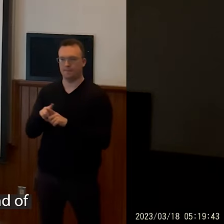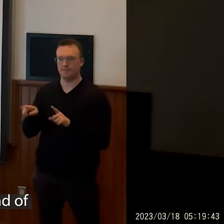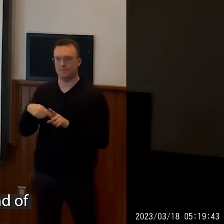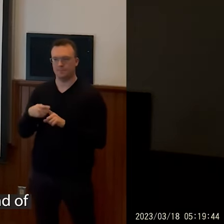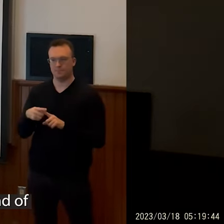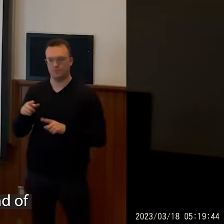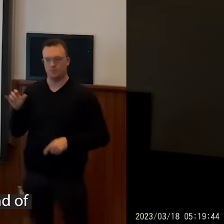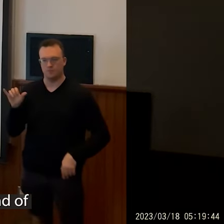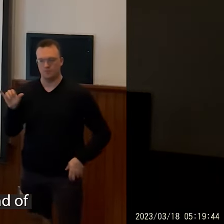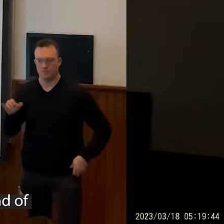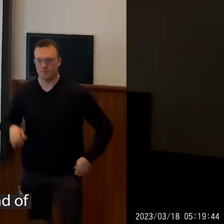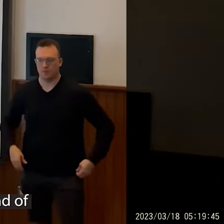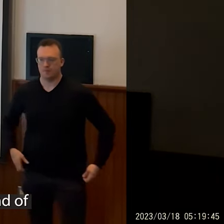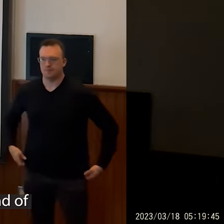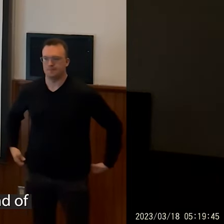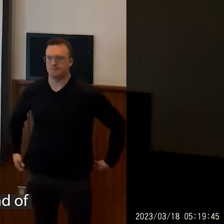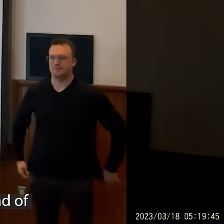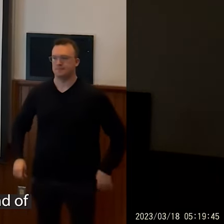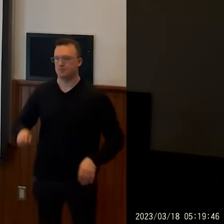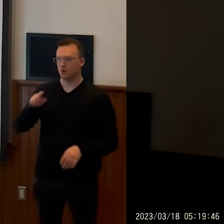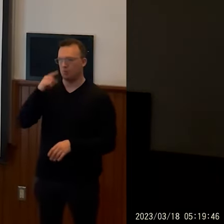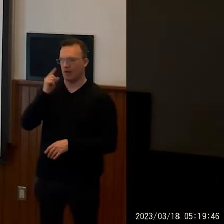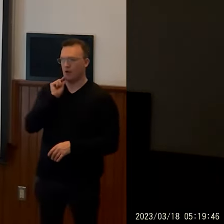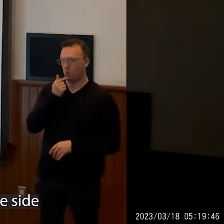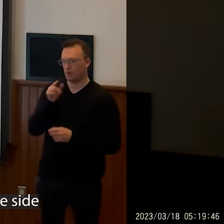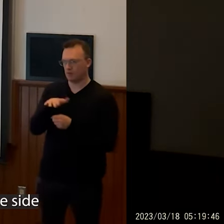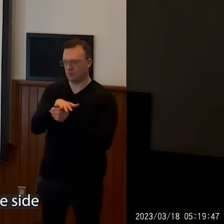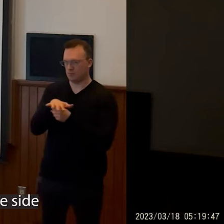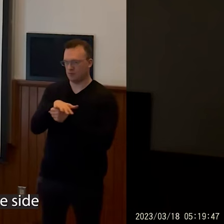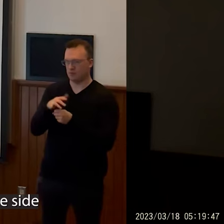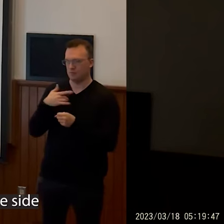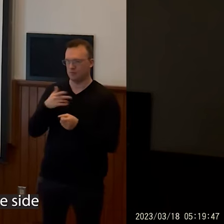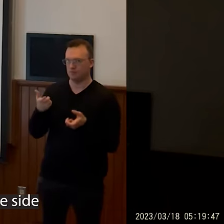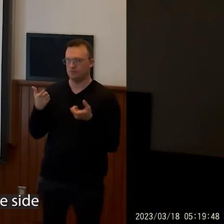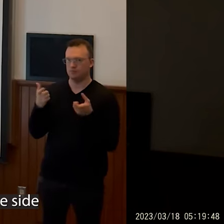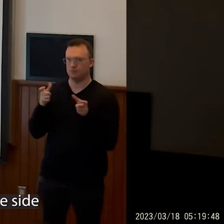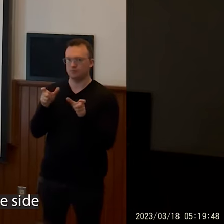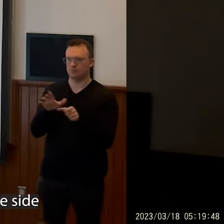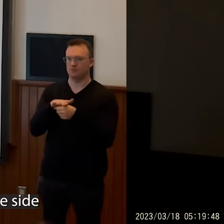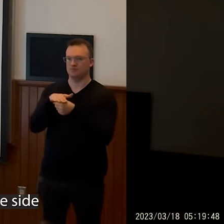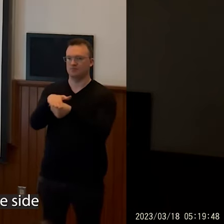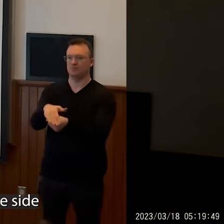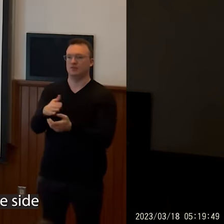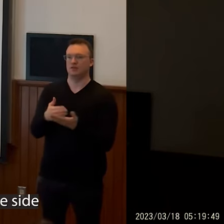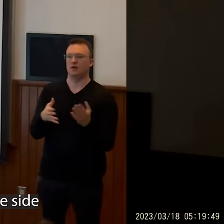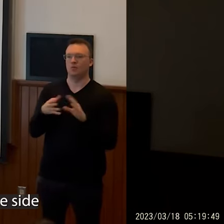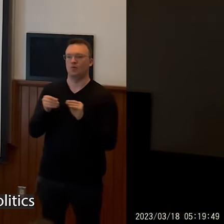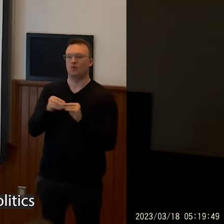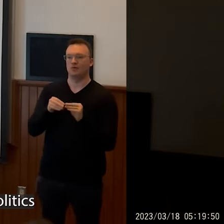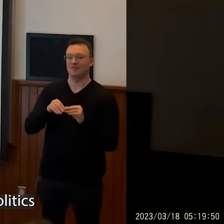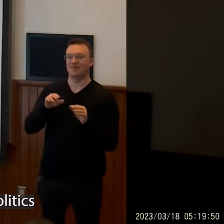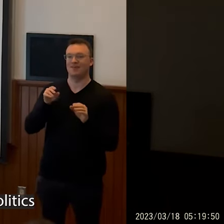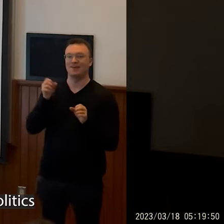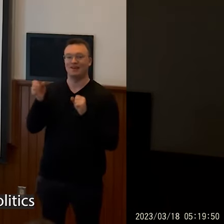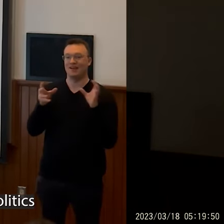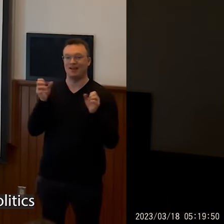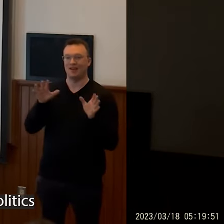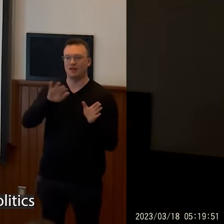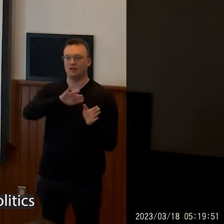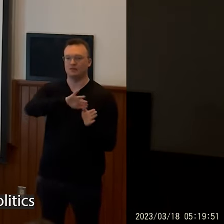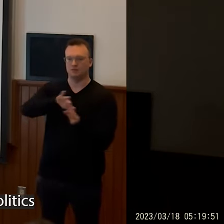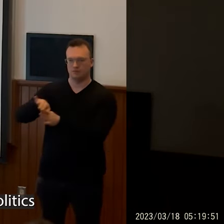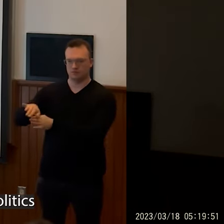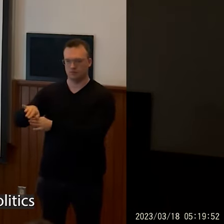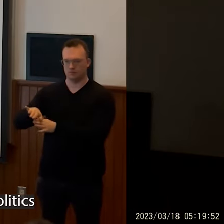even our own Black queer spaces. We kind of push certain kind of narratives to one side, because I think that